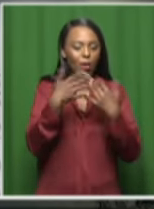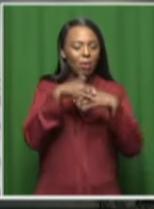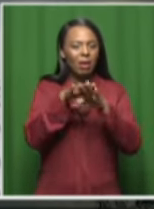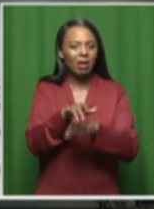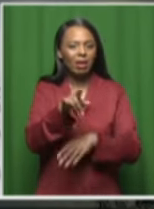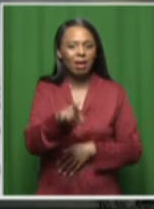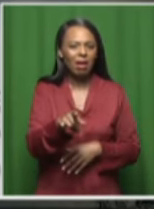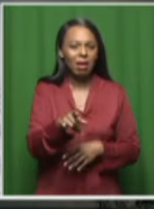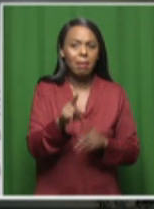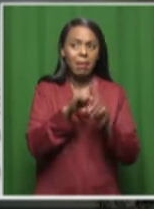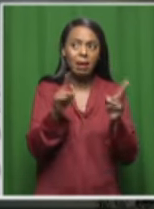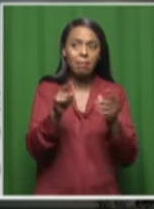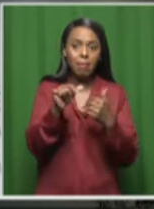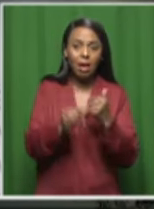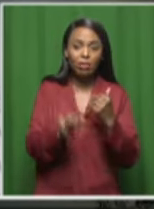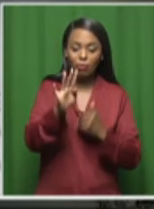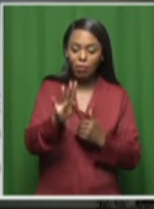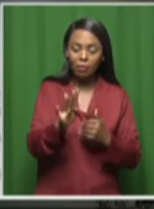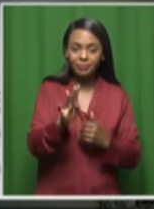than 4 months from now.